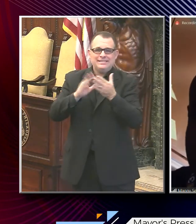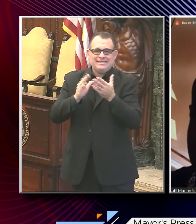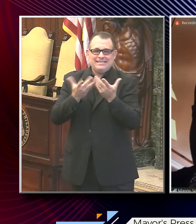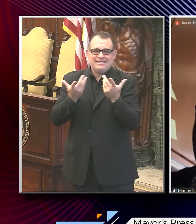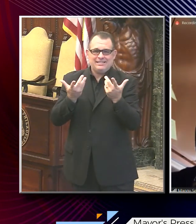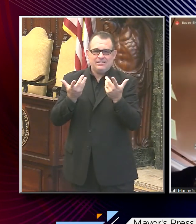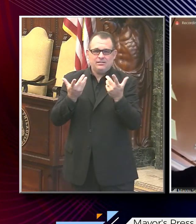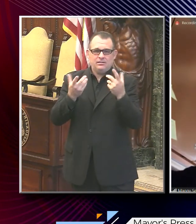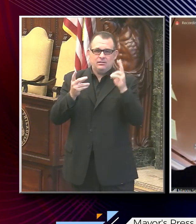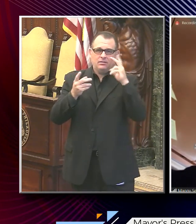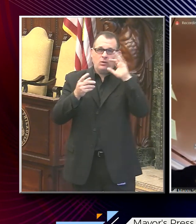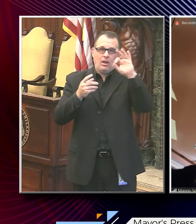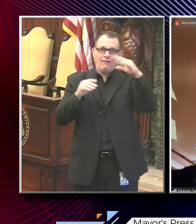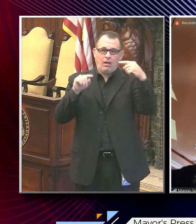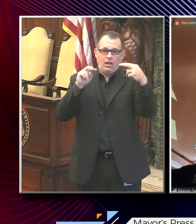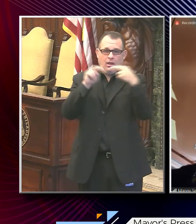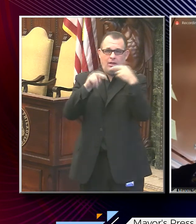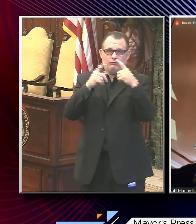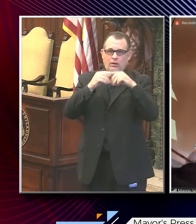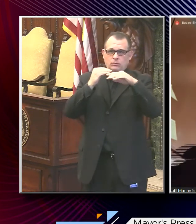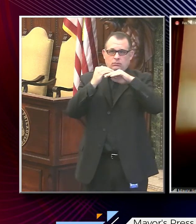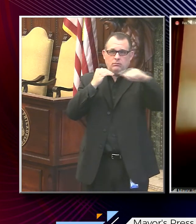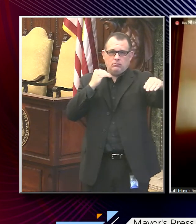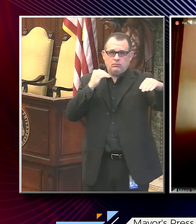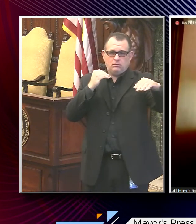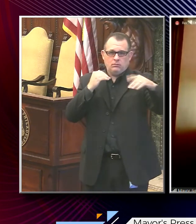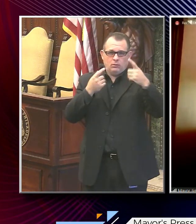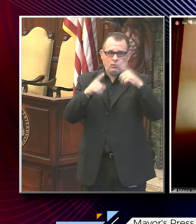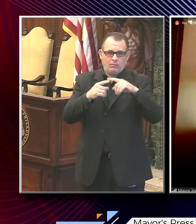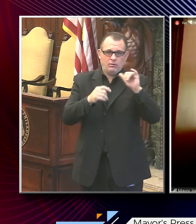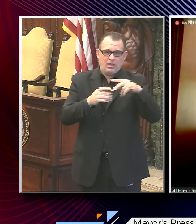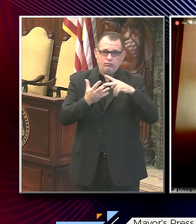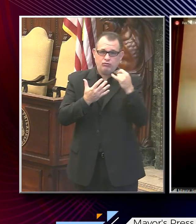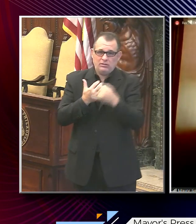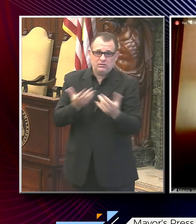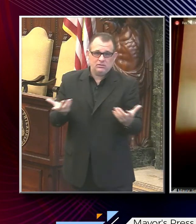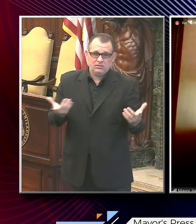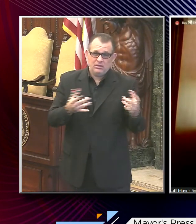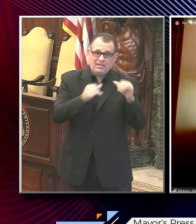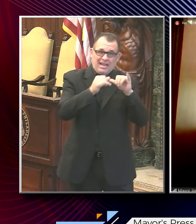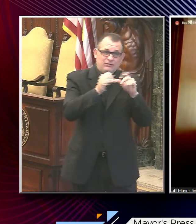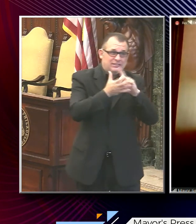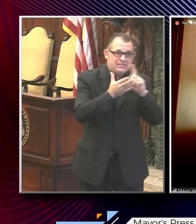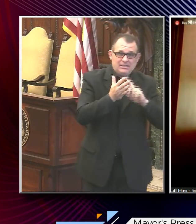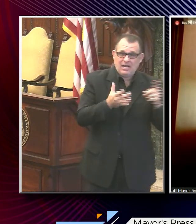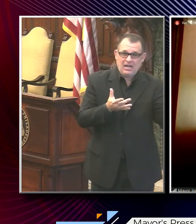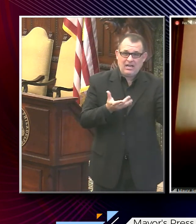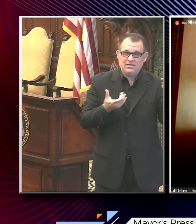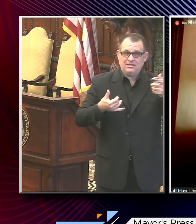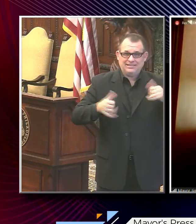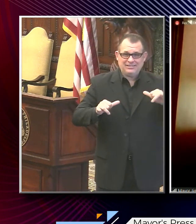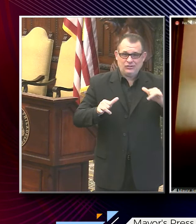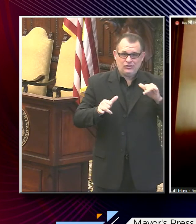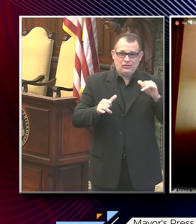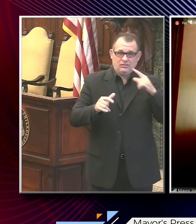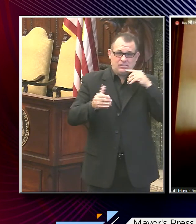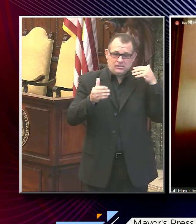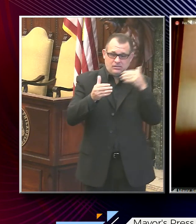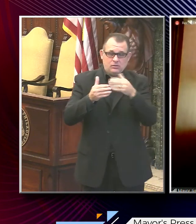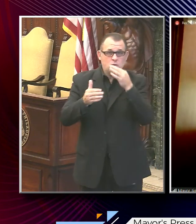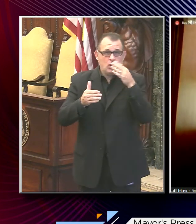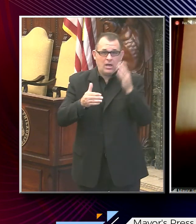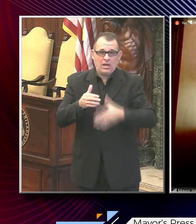was your concept around that? What's your hopes for that project going into? It's still ongoing. The engineering and design is I think, coming close to completion,